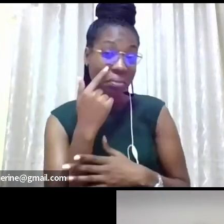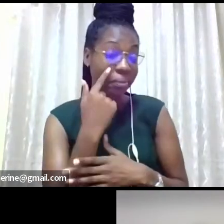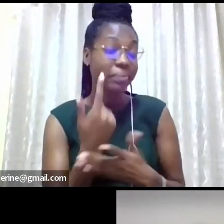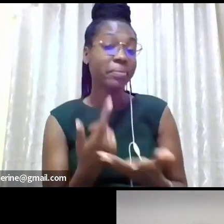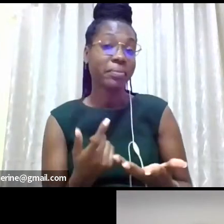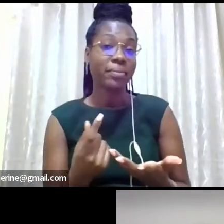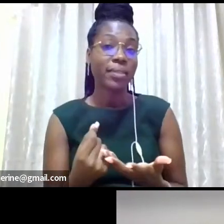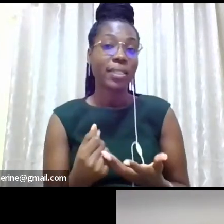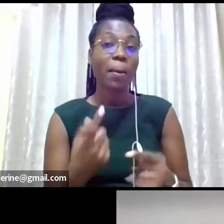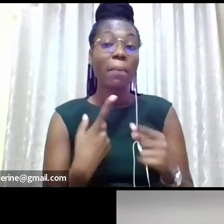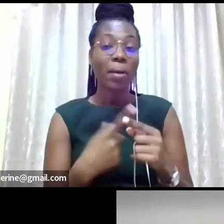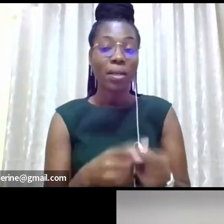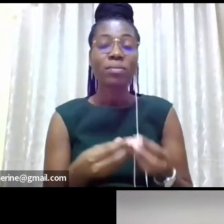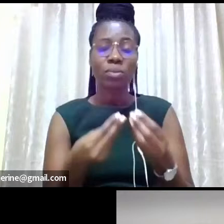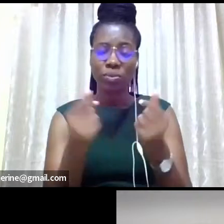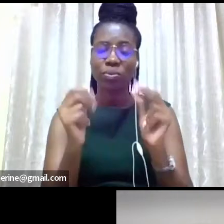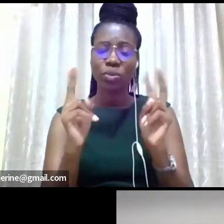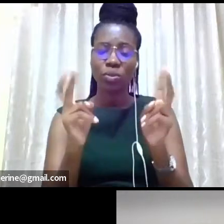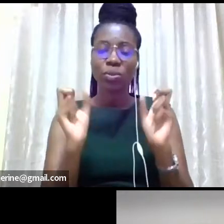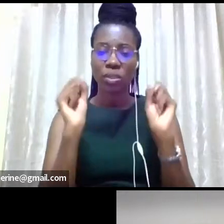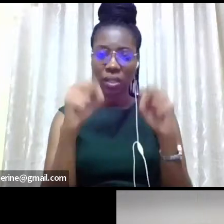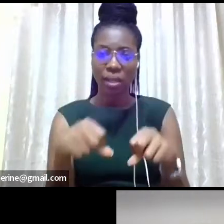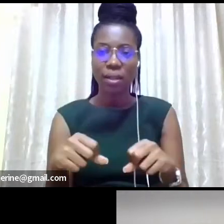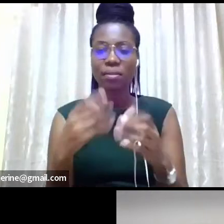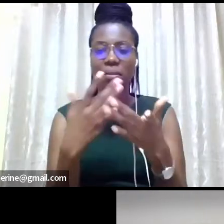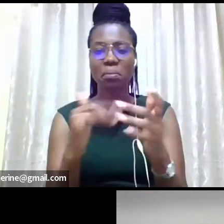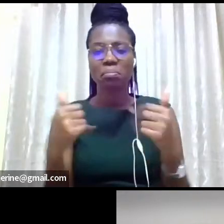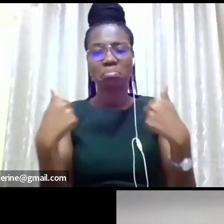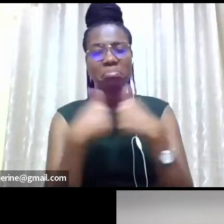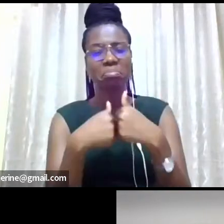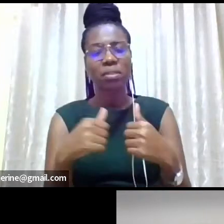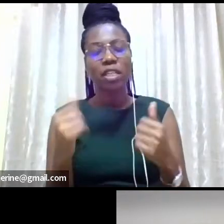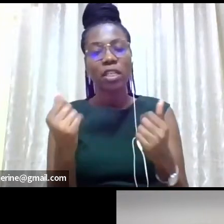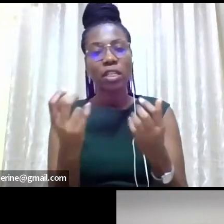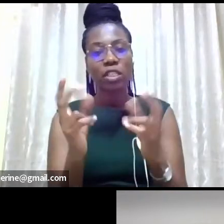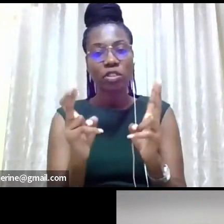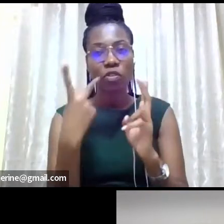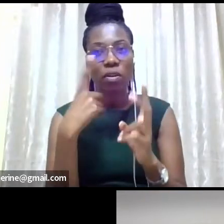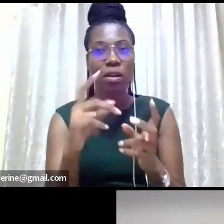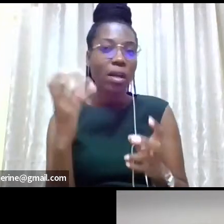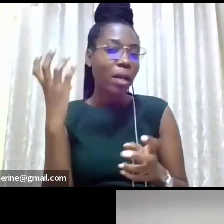is demystifying some of those complex issues in our careers and